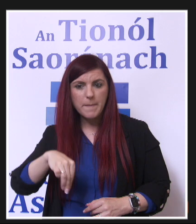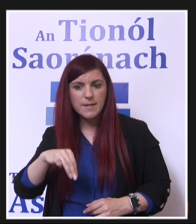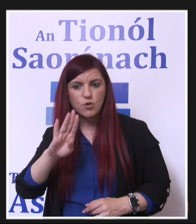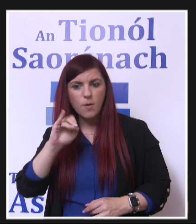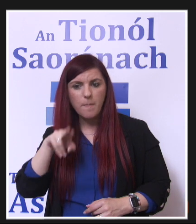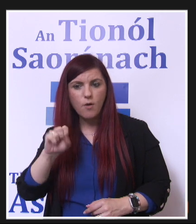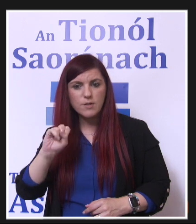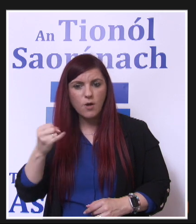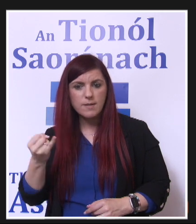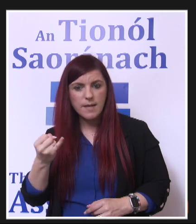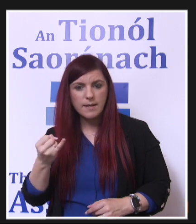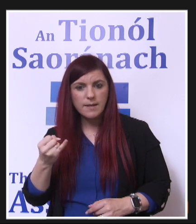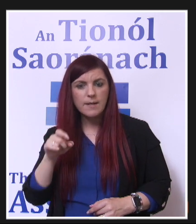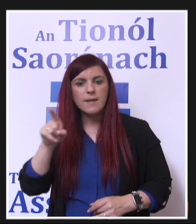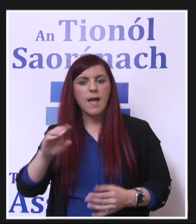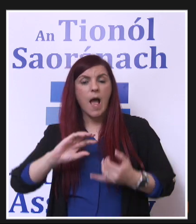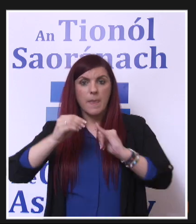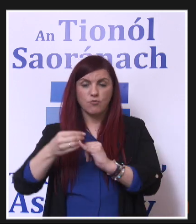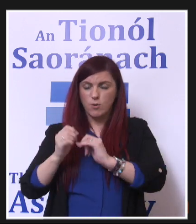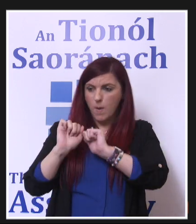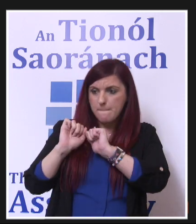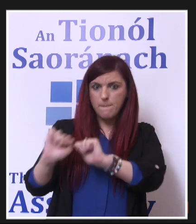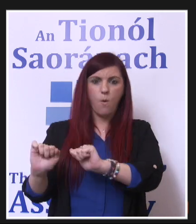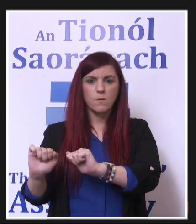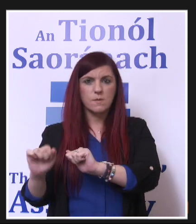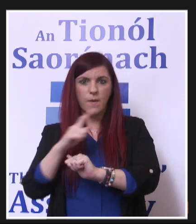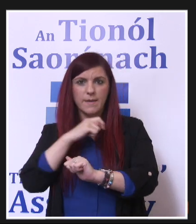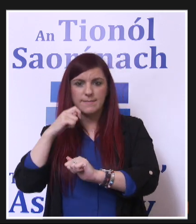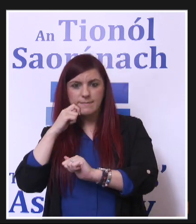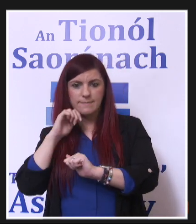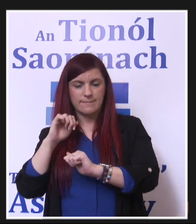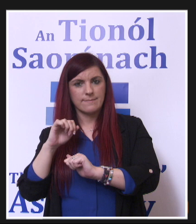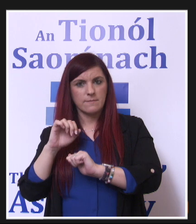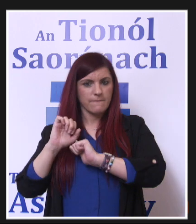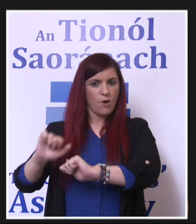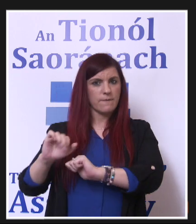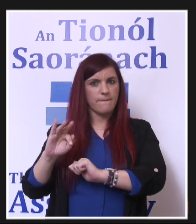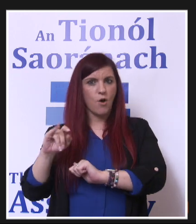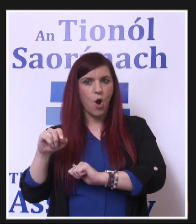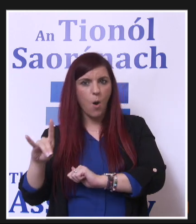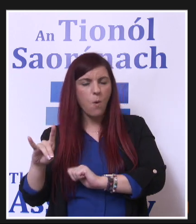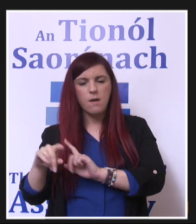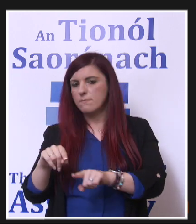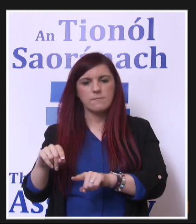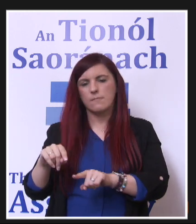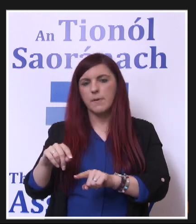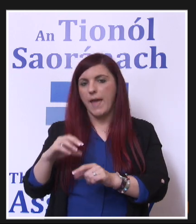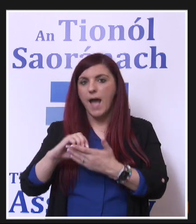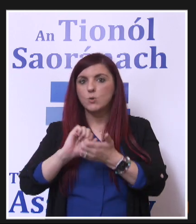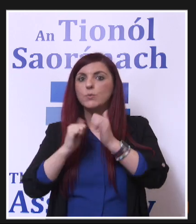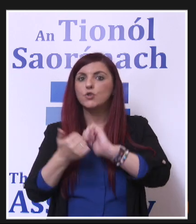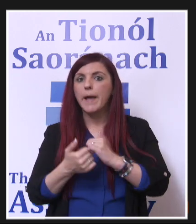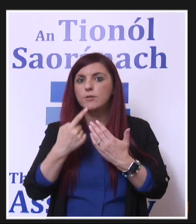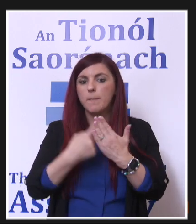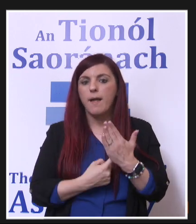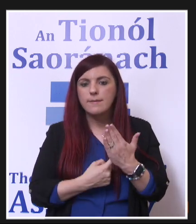And they tried to impose what they called Tier 3 on us. But in the end, they had to change the policy 3 days later. And